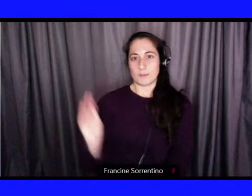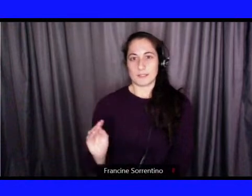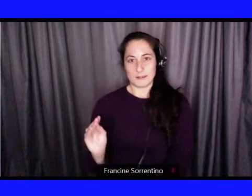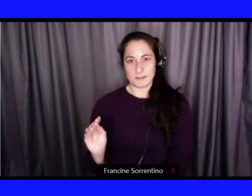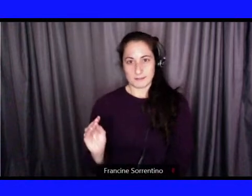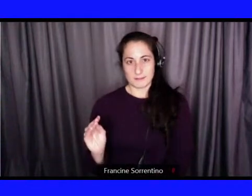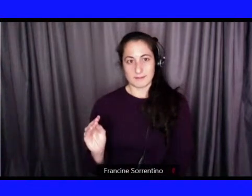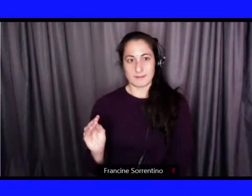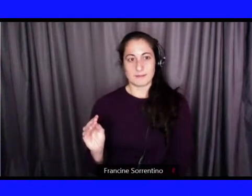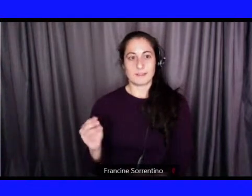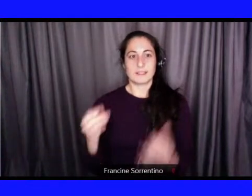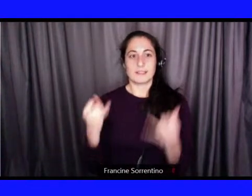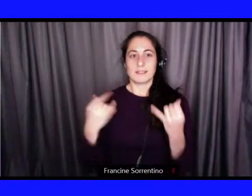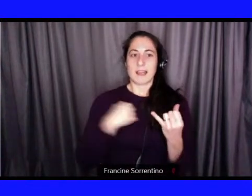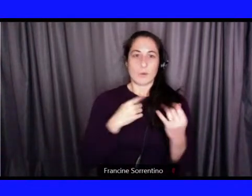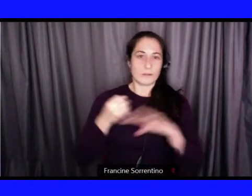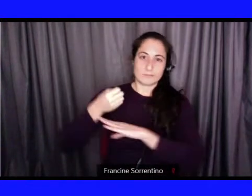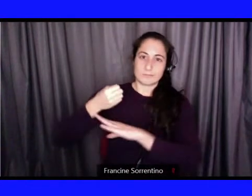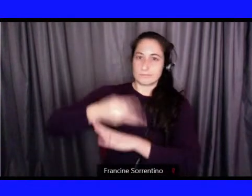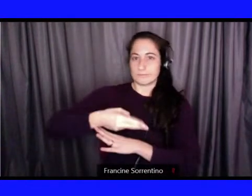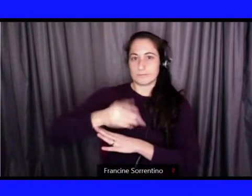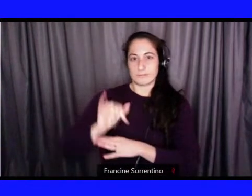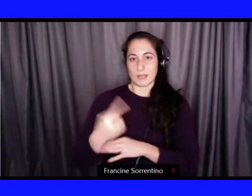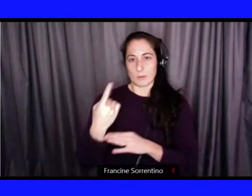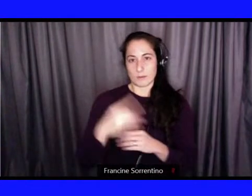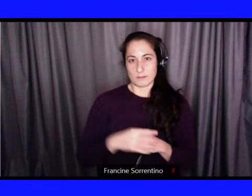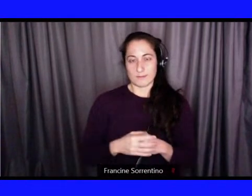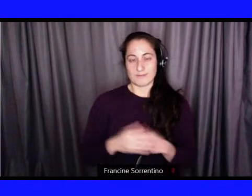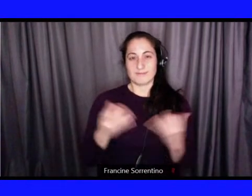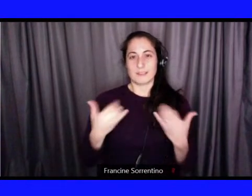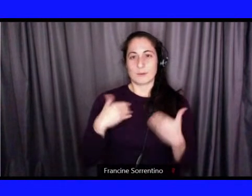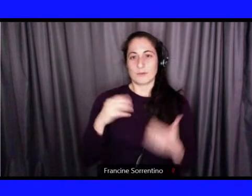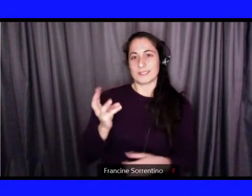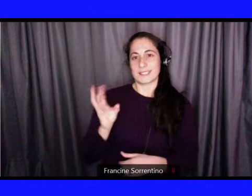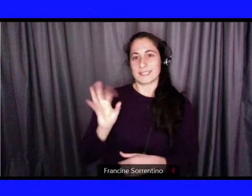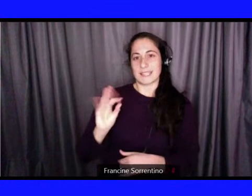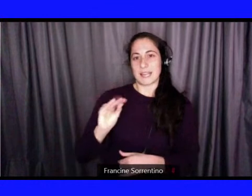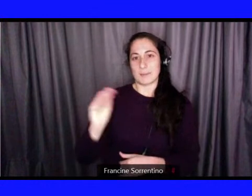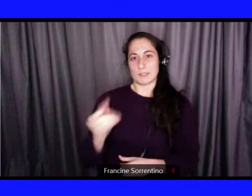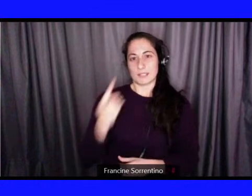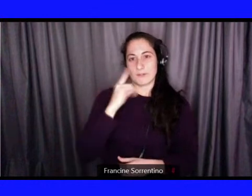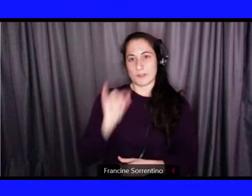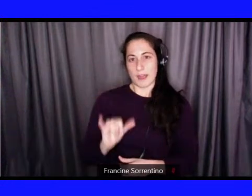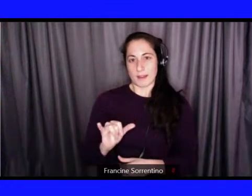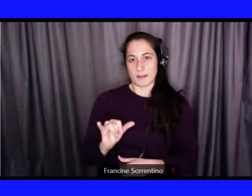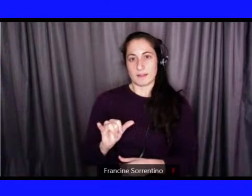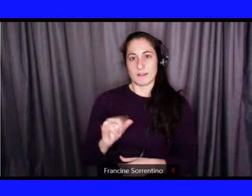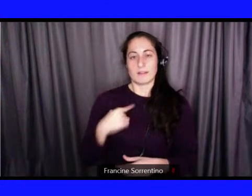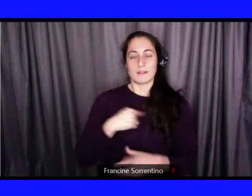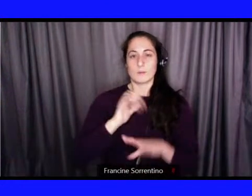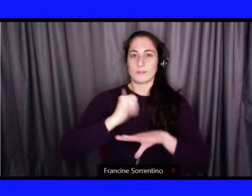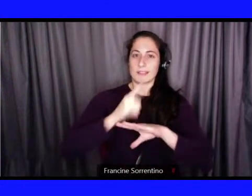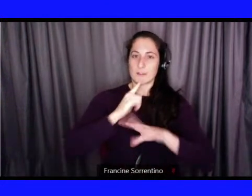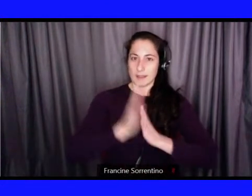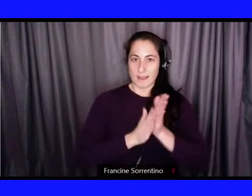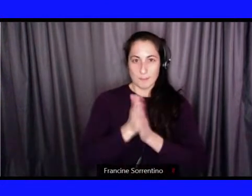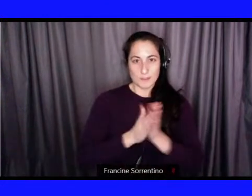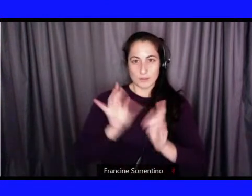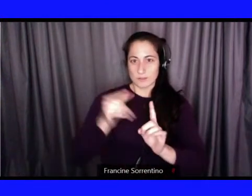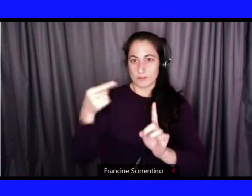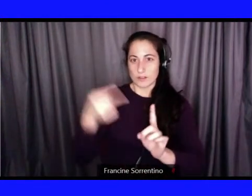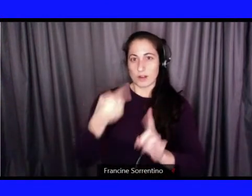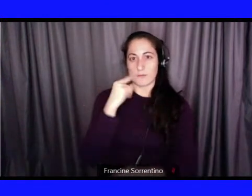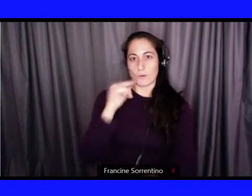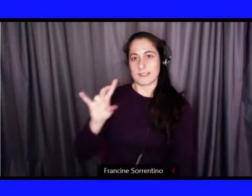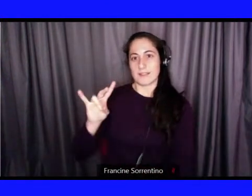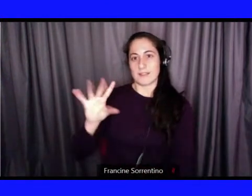data center to QTS is ongoing and 100% on target. It will remain